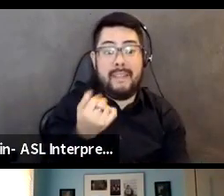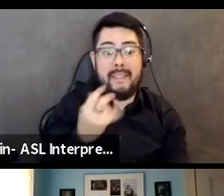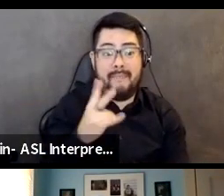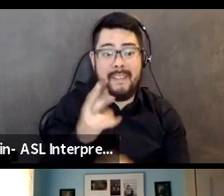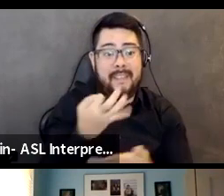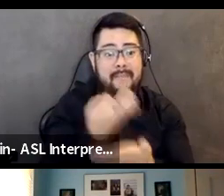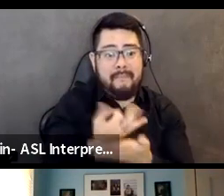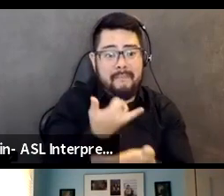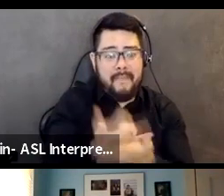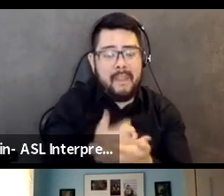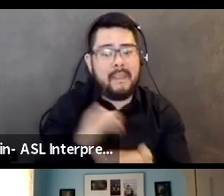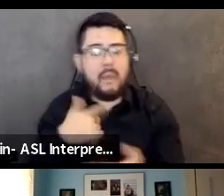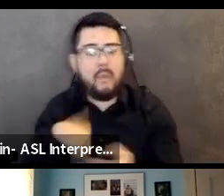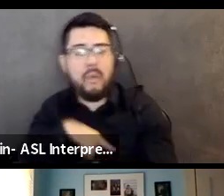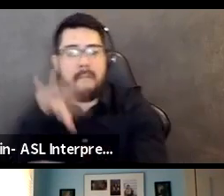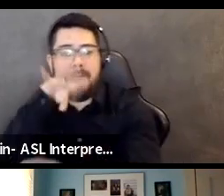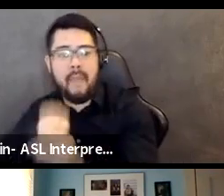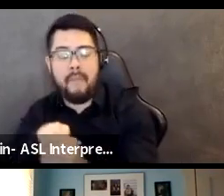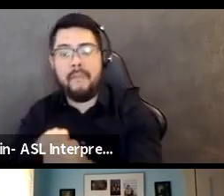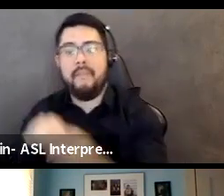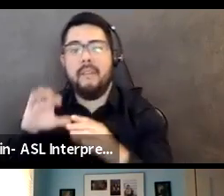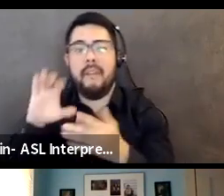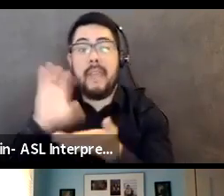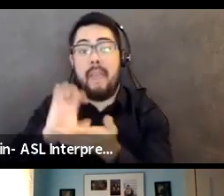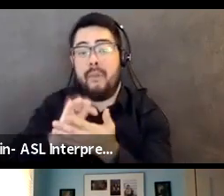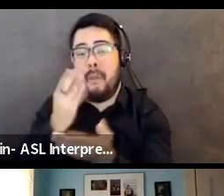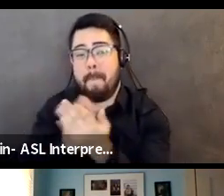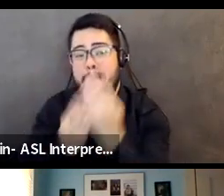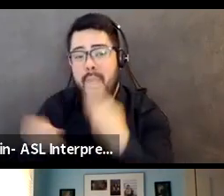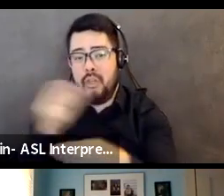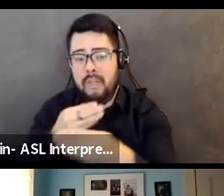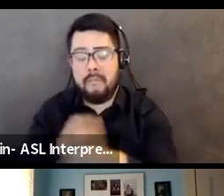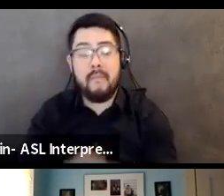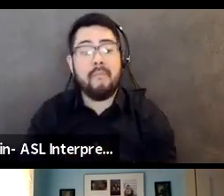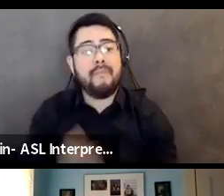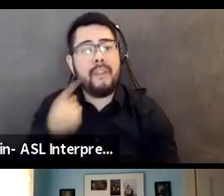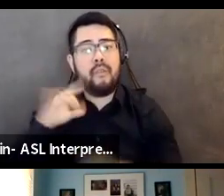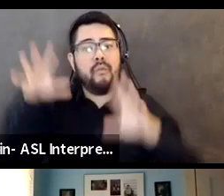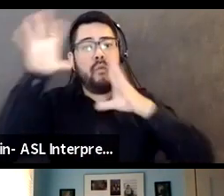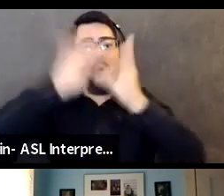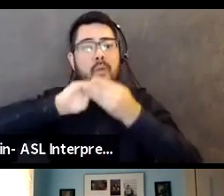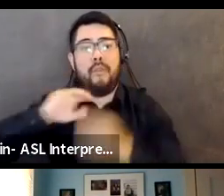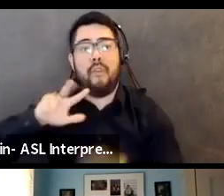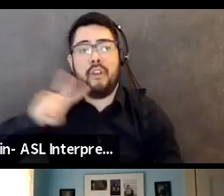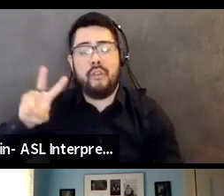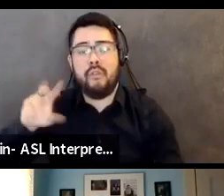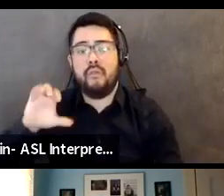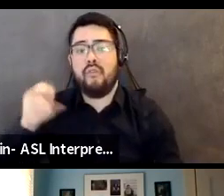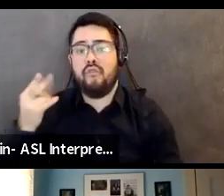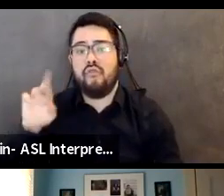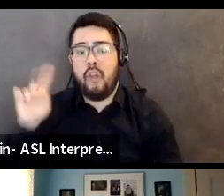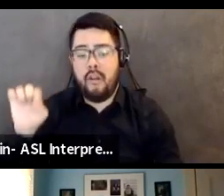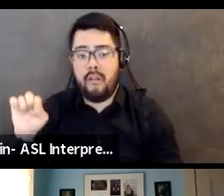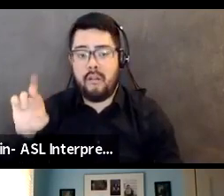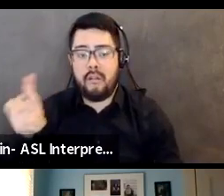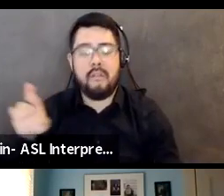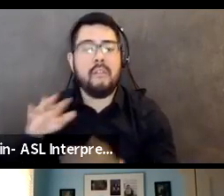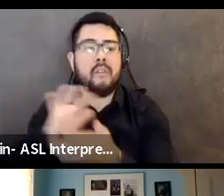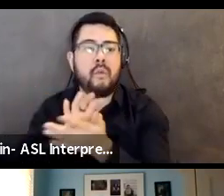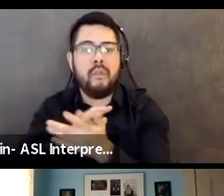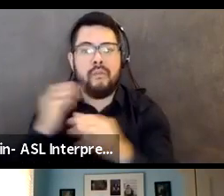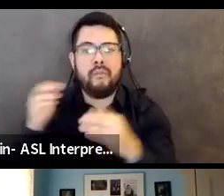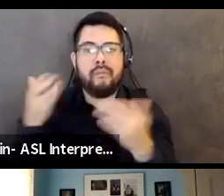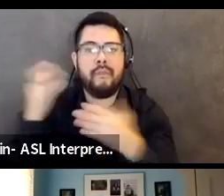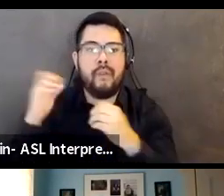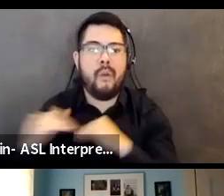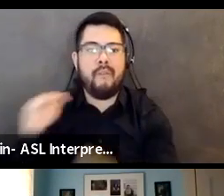included in the district's capital budget there are 32 charter campuses serving over 16 000 students located